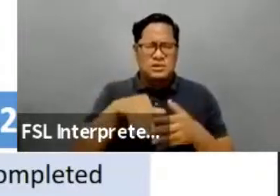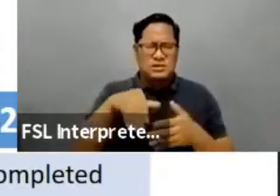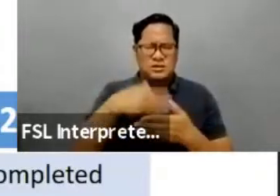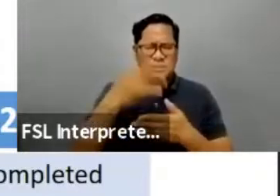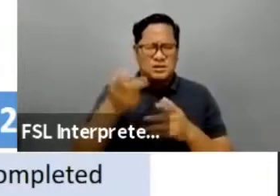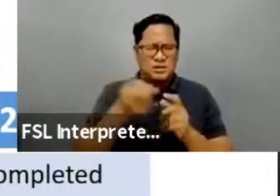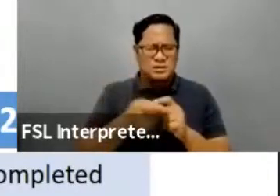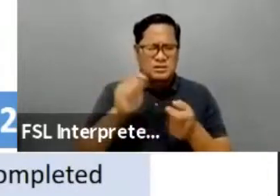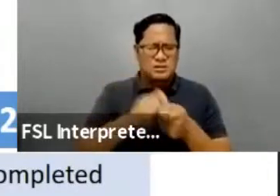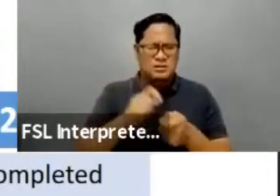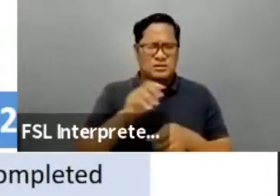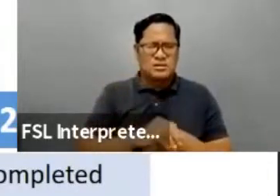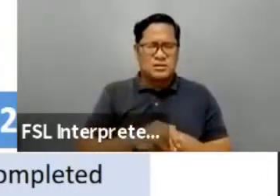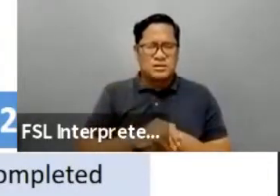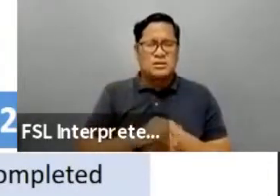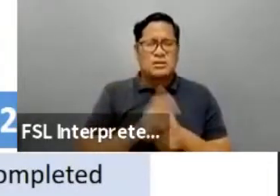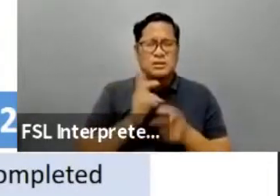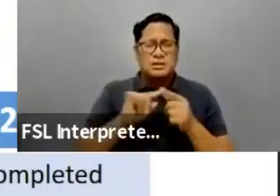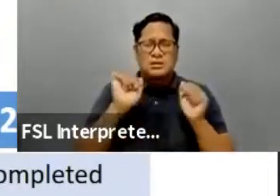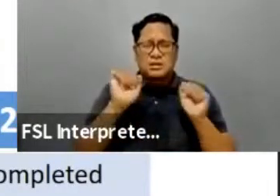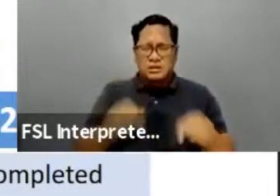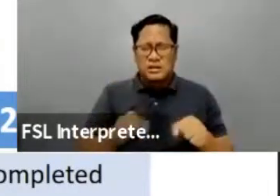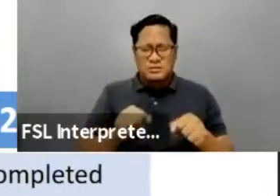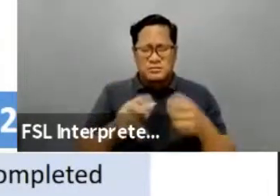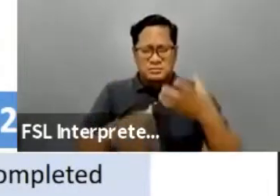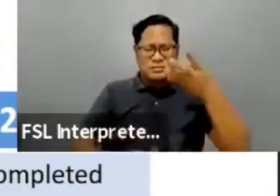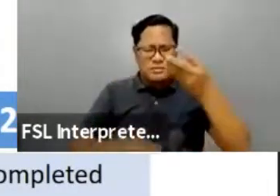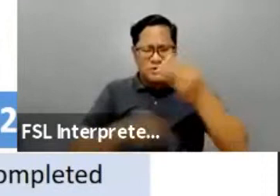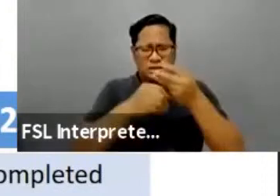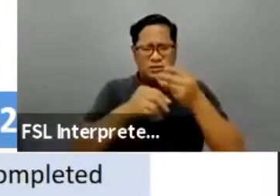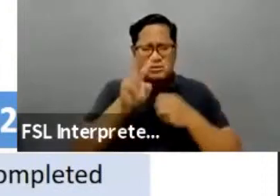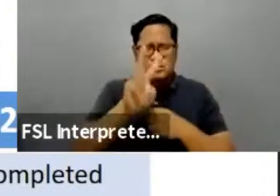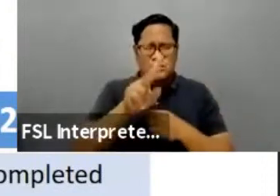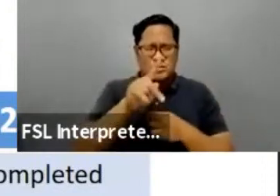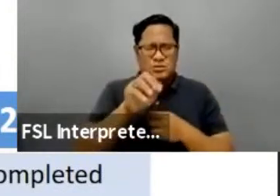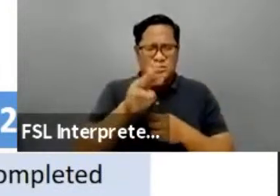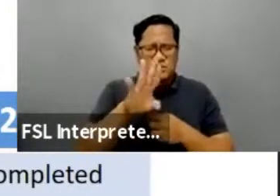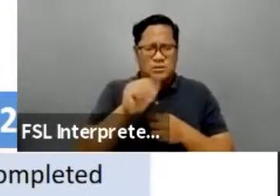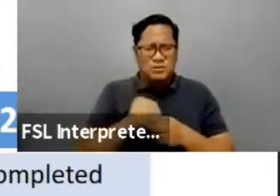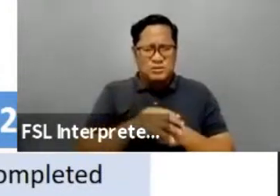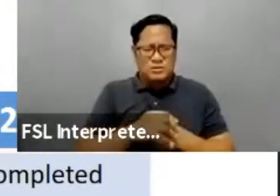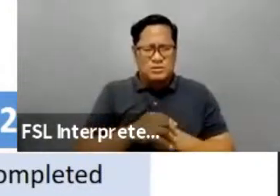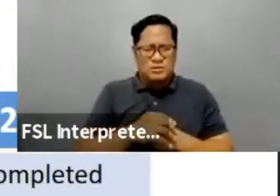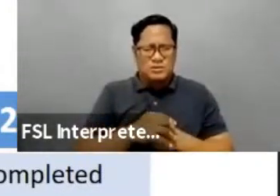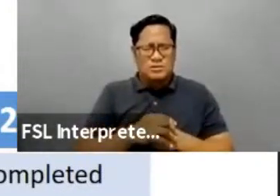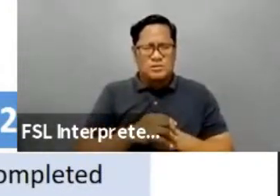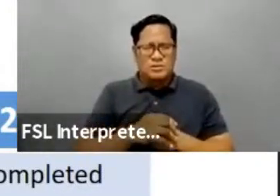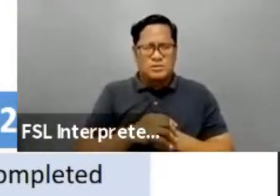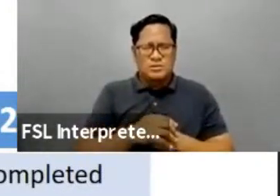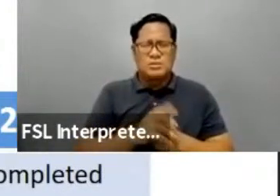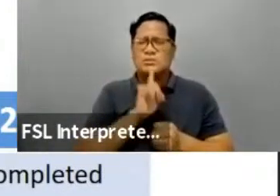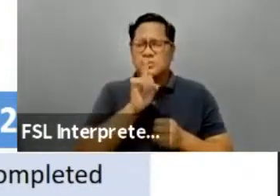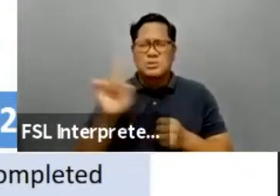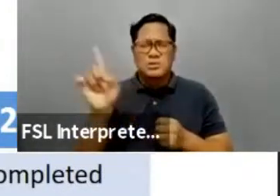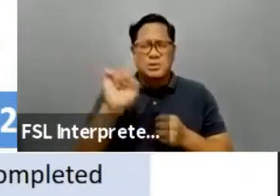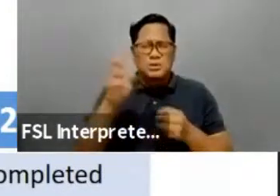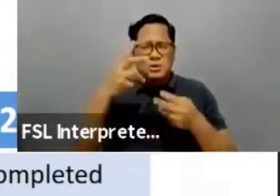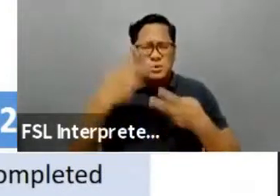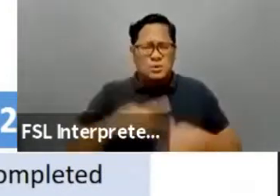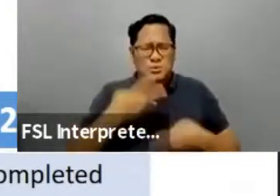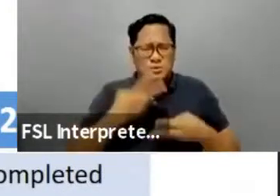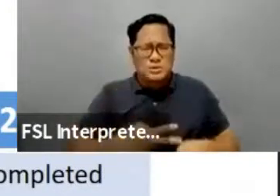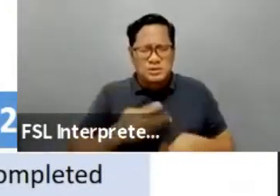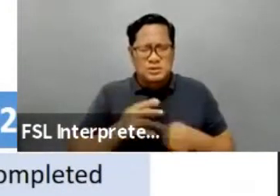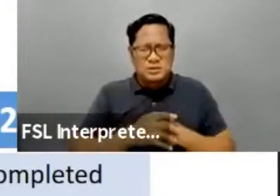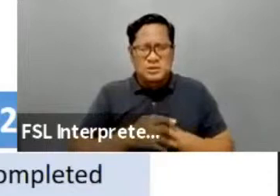term, and maybe even 2 terms, but to complete it. And hopefully,